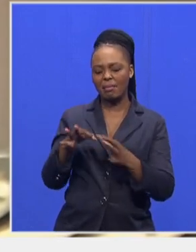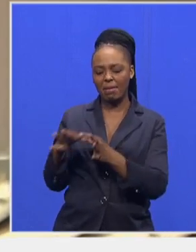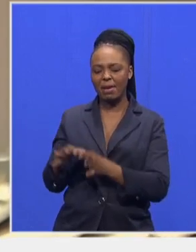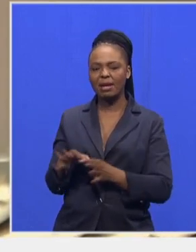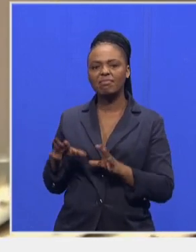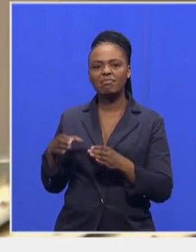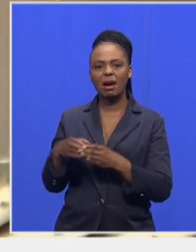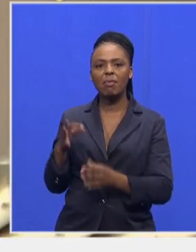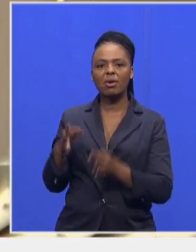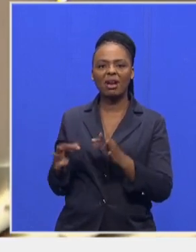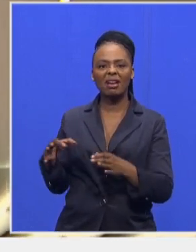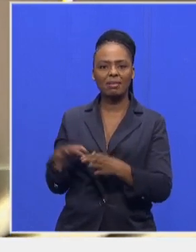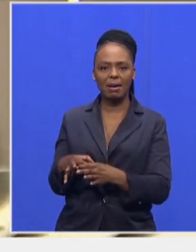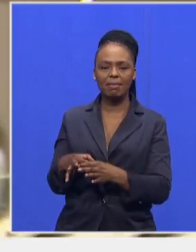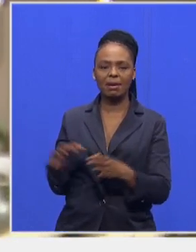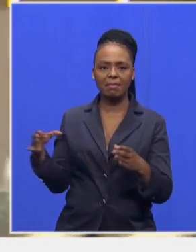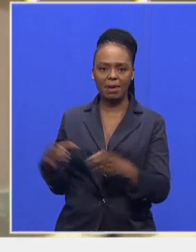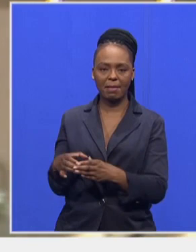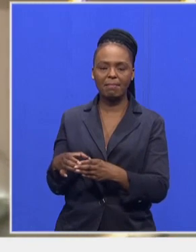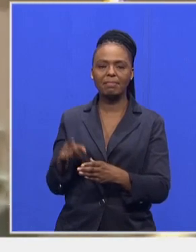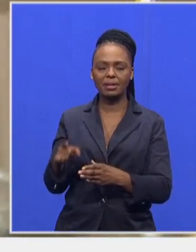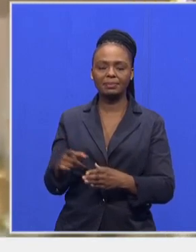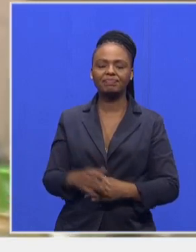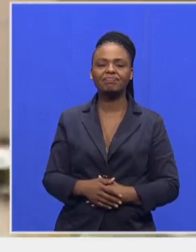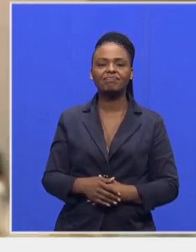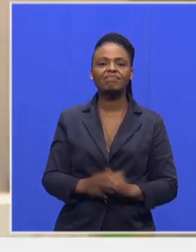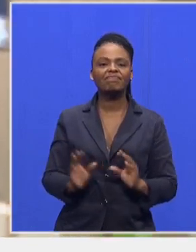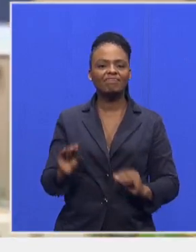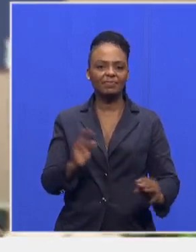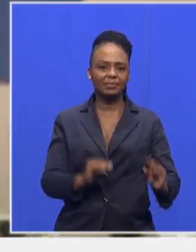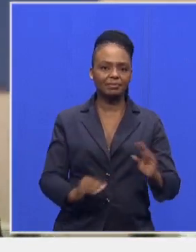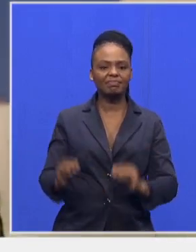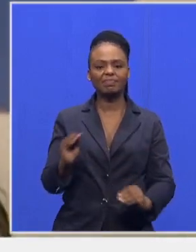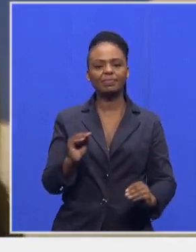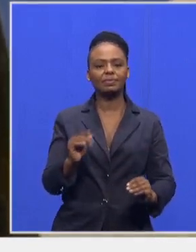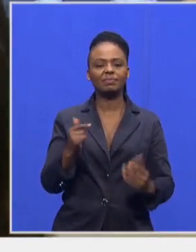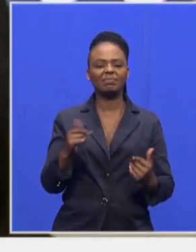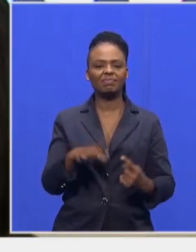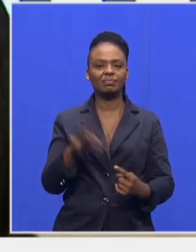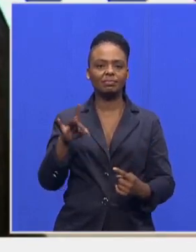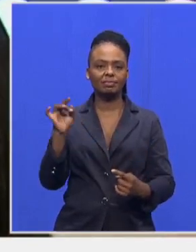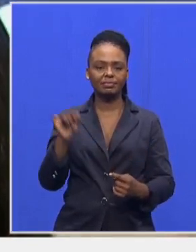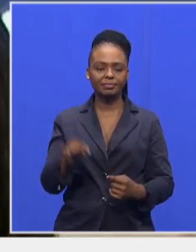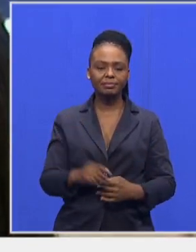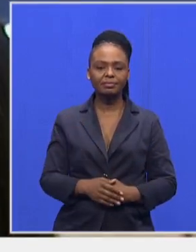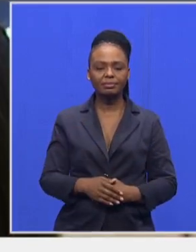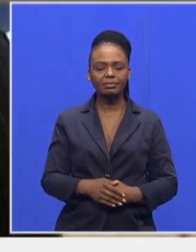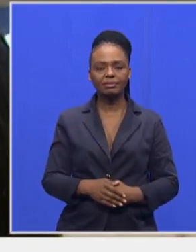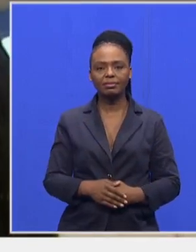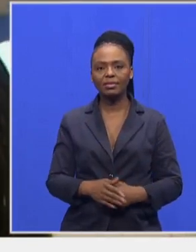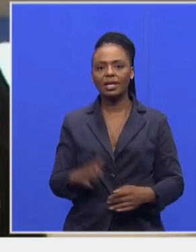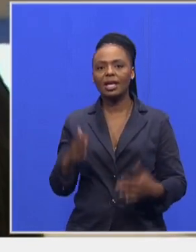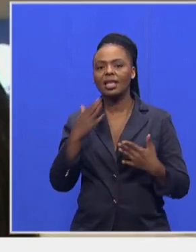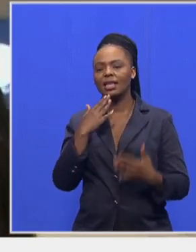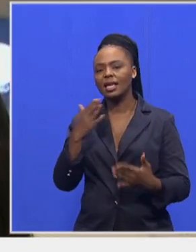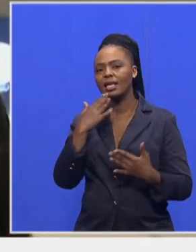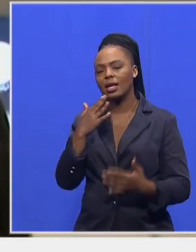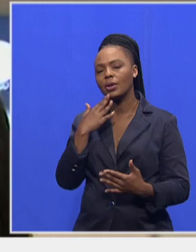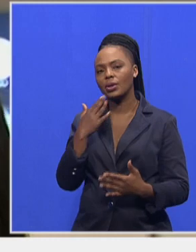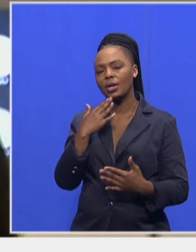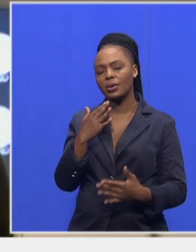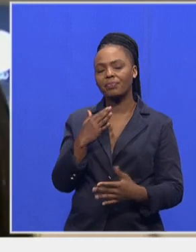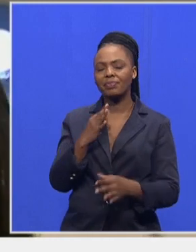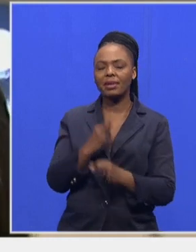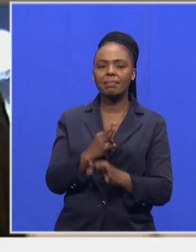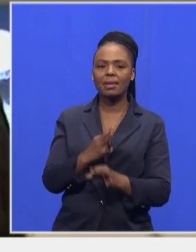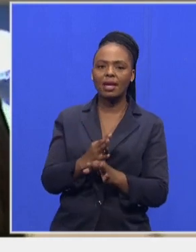much awaited battle for the number one spot in the capital city. Thank you so much, sir, for joining us. I hope you